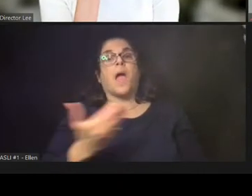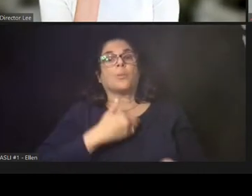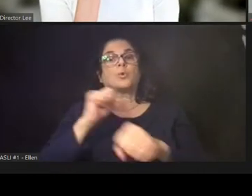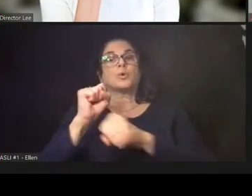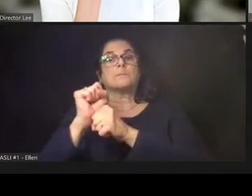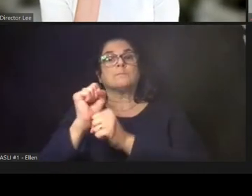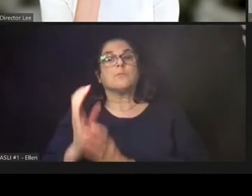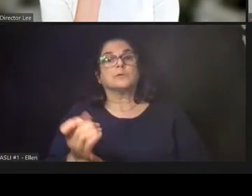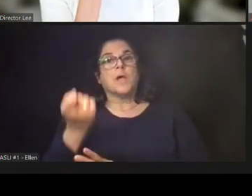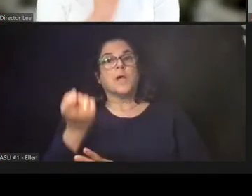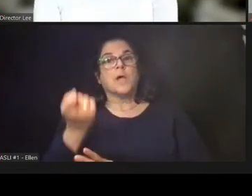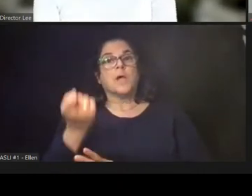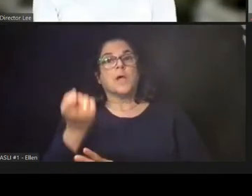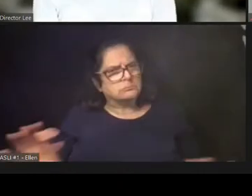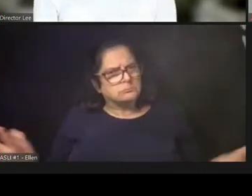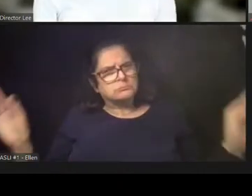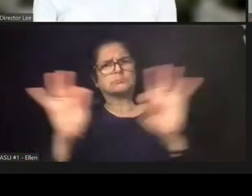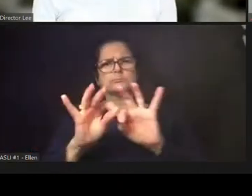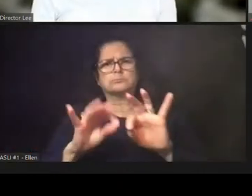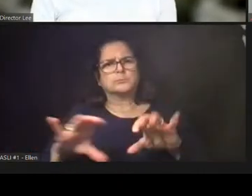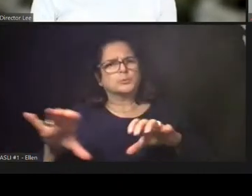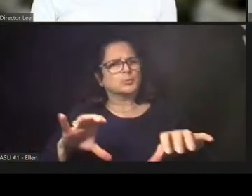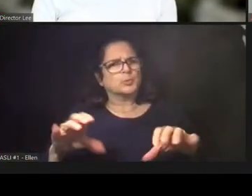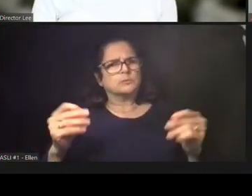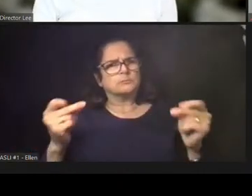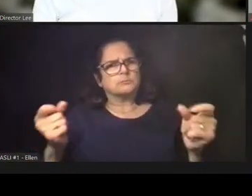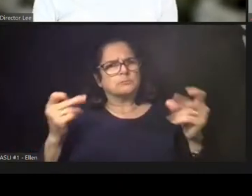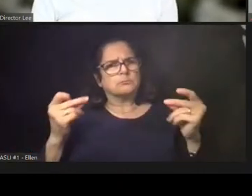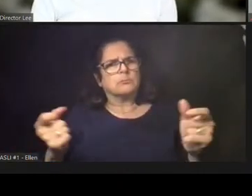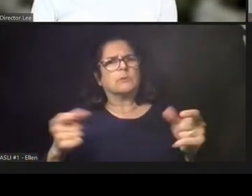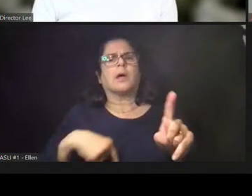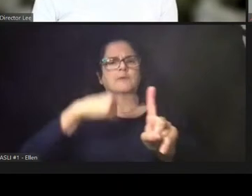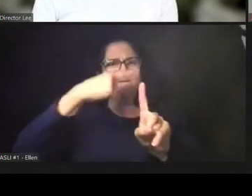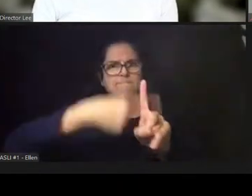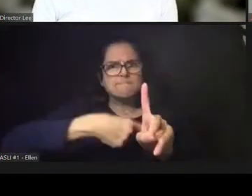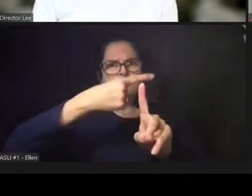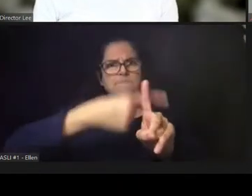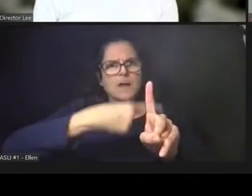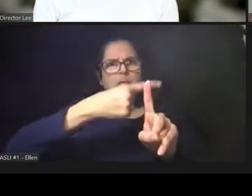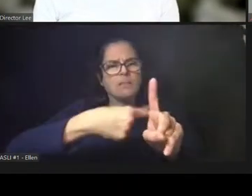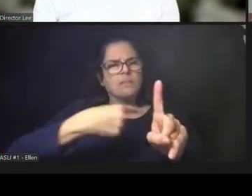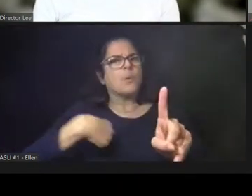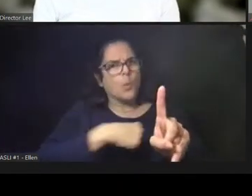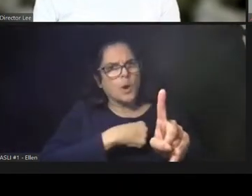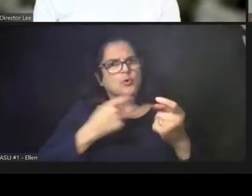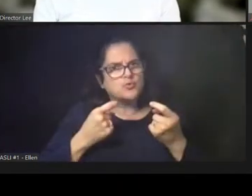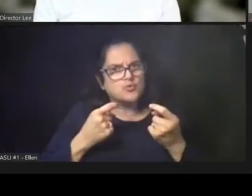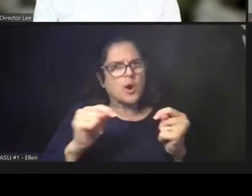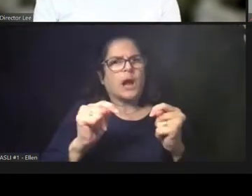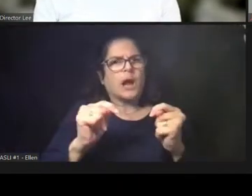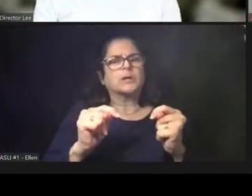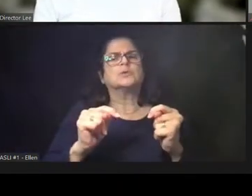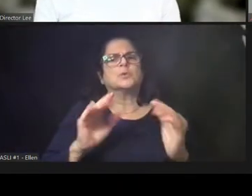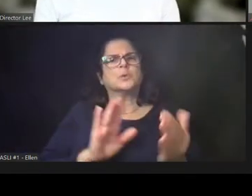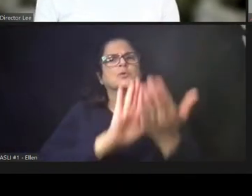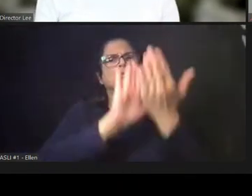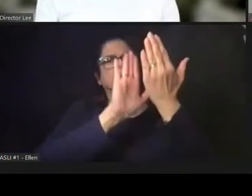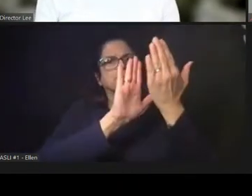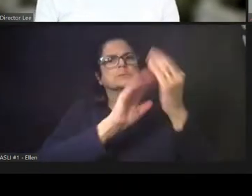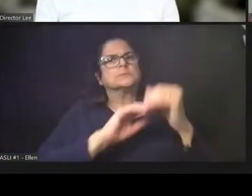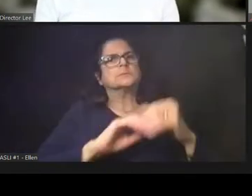urgency of the moment, and we are making strides every month to try to address these problems. As you are